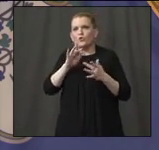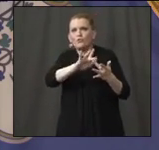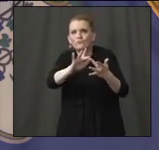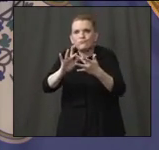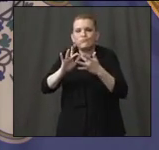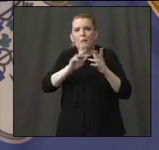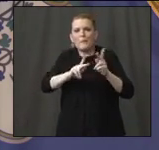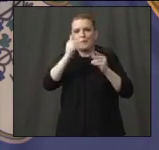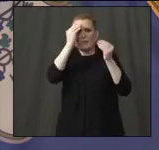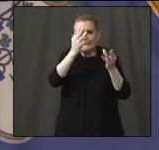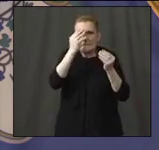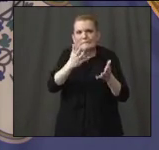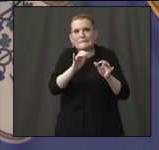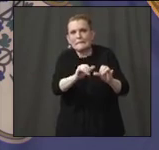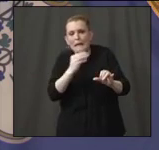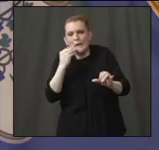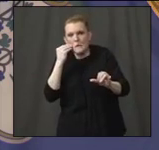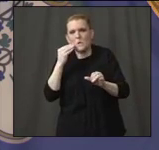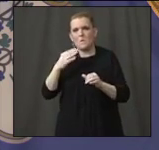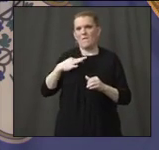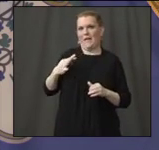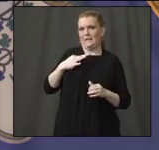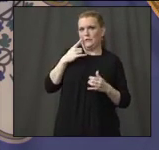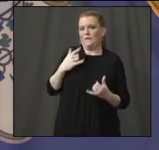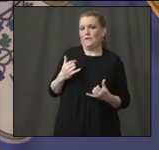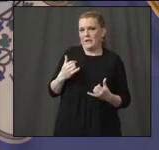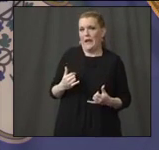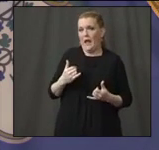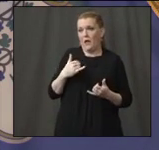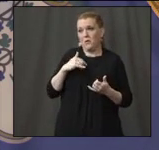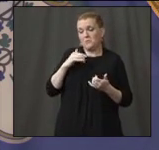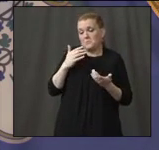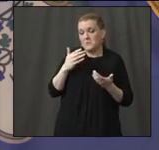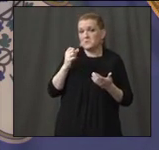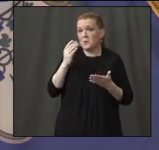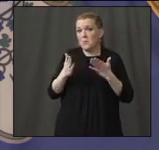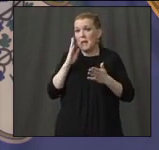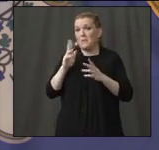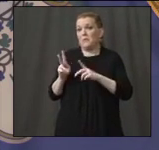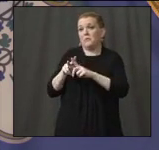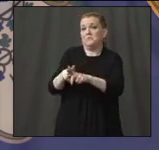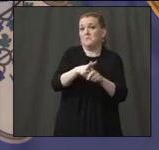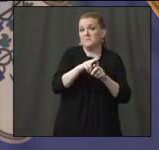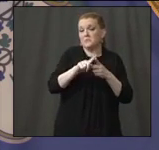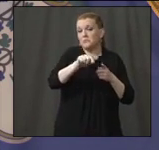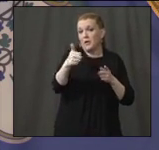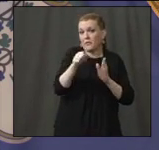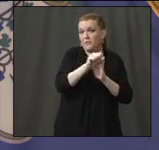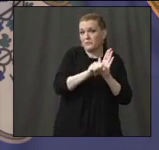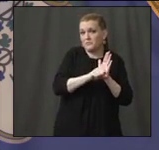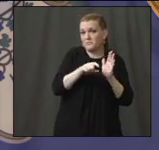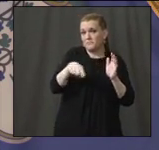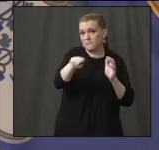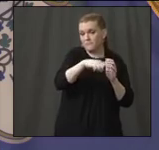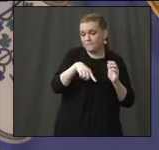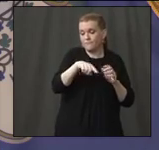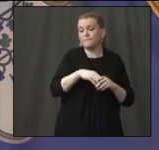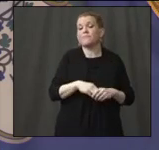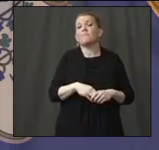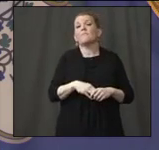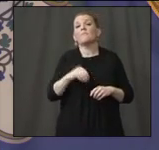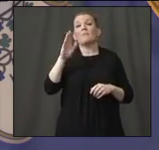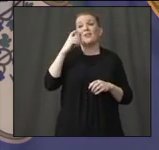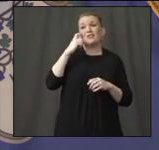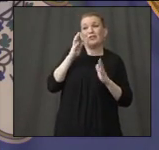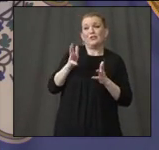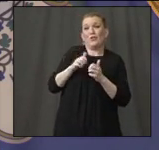this electronically through the platforms, but I was talking to Governor Baker just yesterday about this. In Massachusetts, he said, at the end of